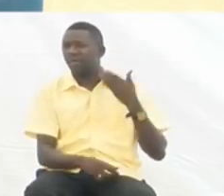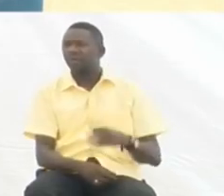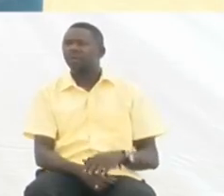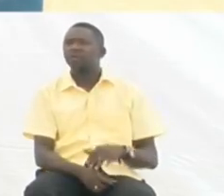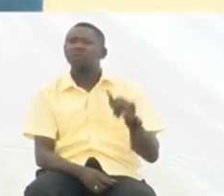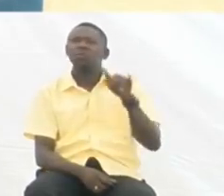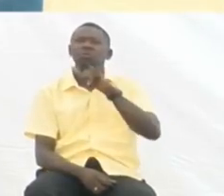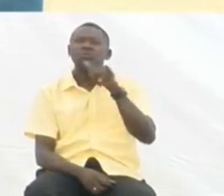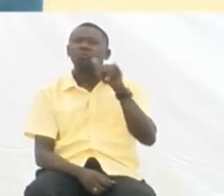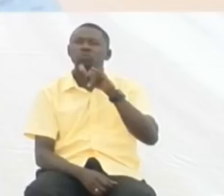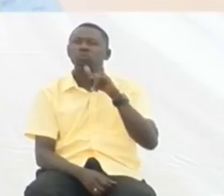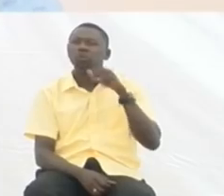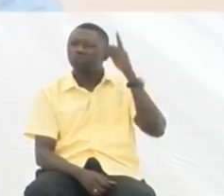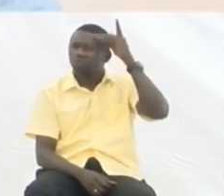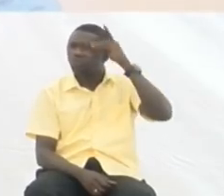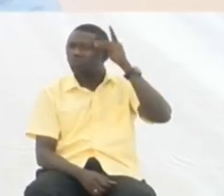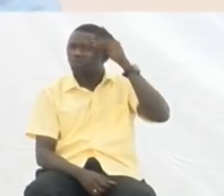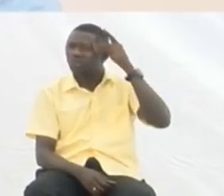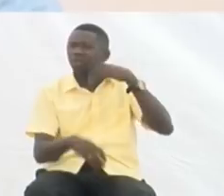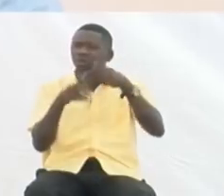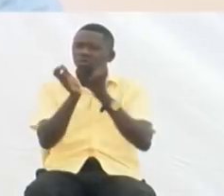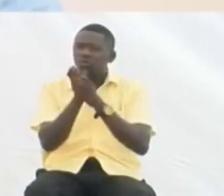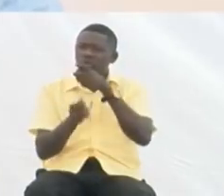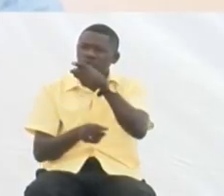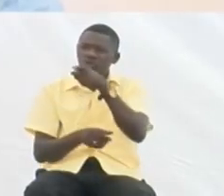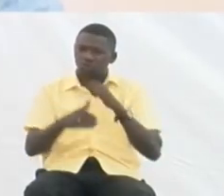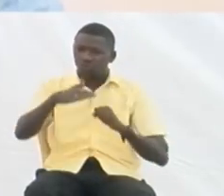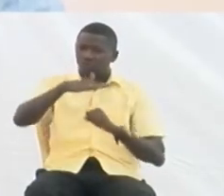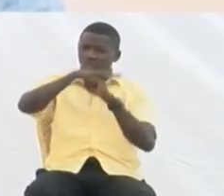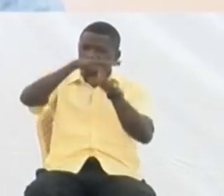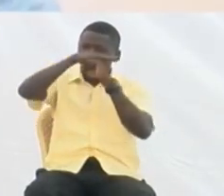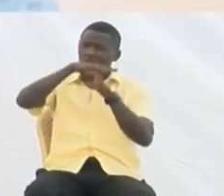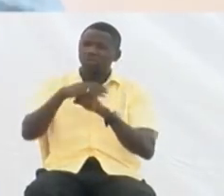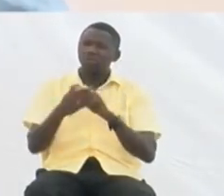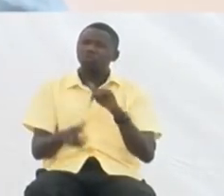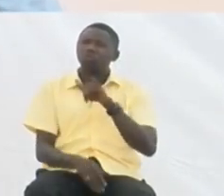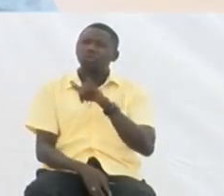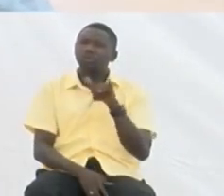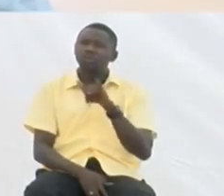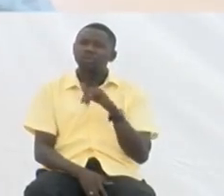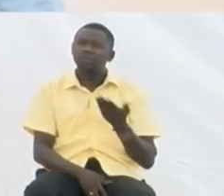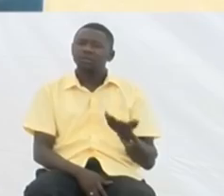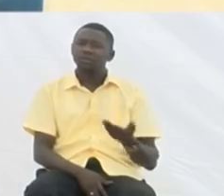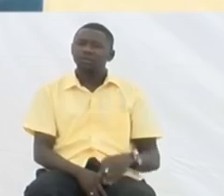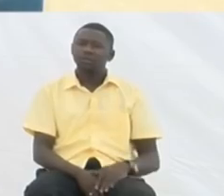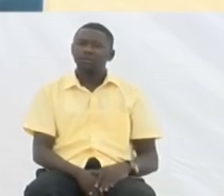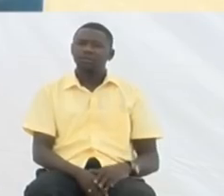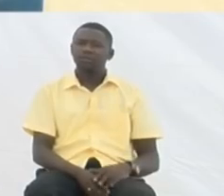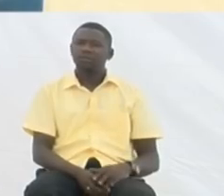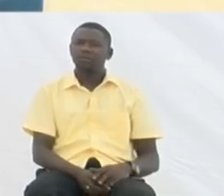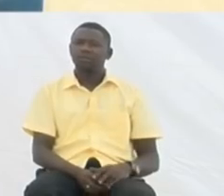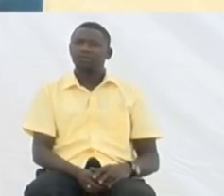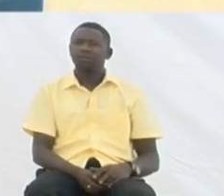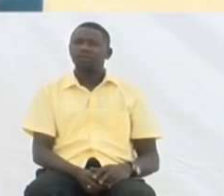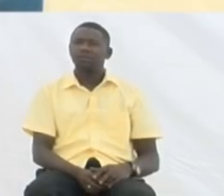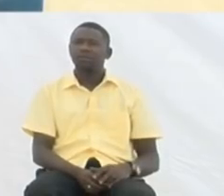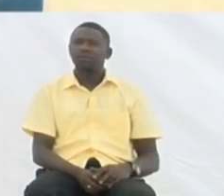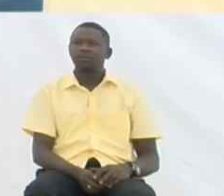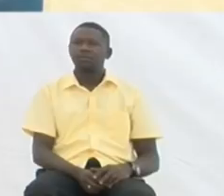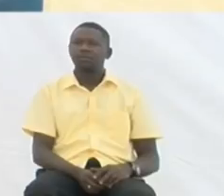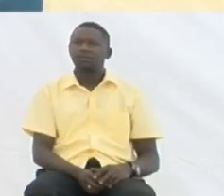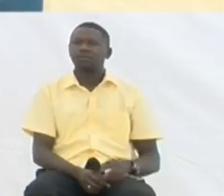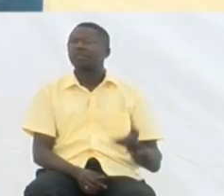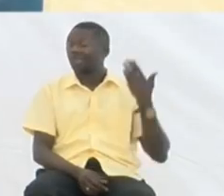which party did you support? Itabelarin politic party Jumale Kang. What mombelarin UDP